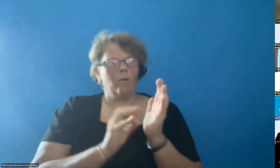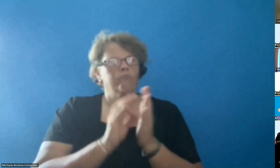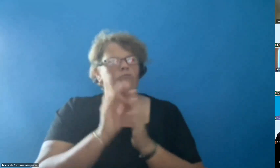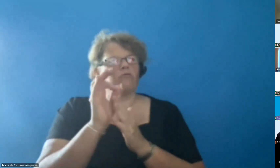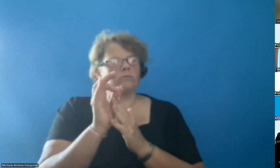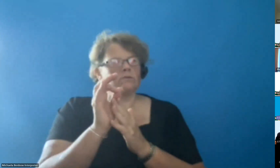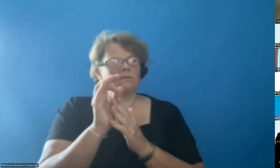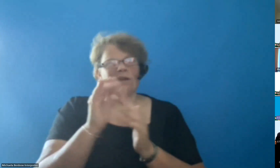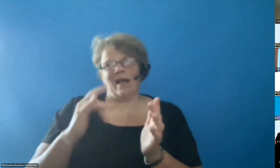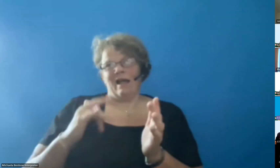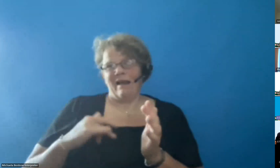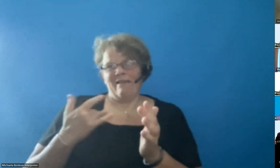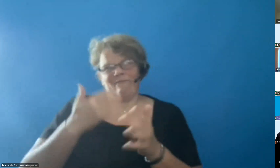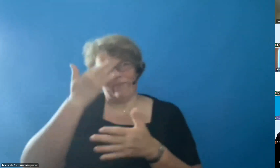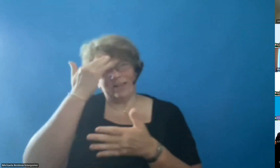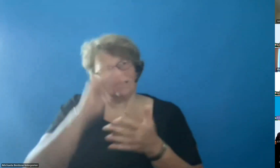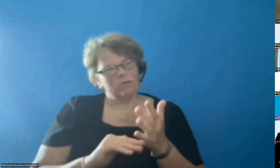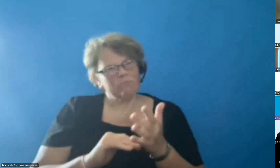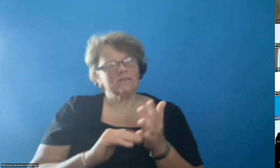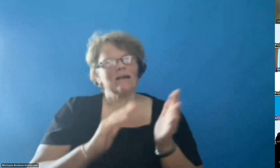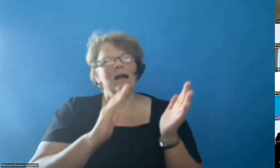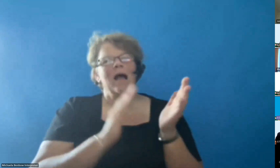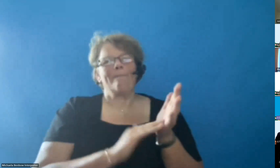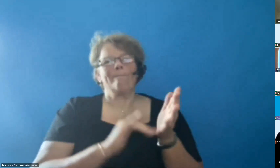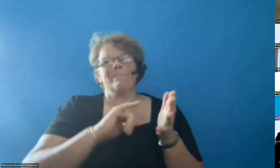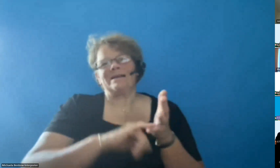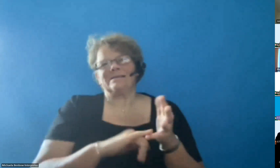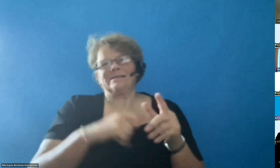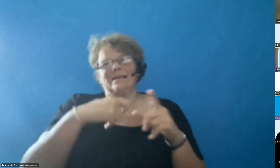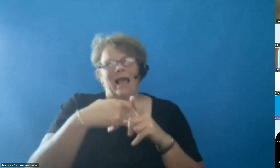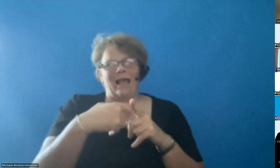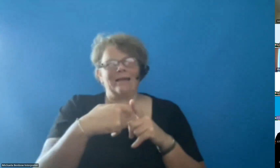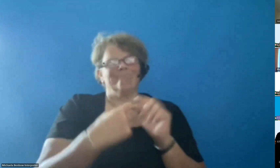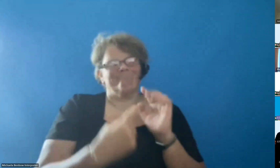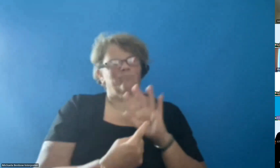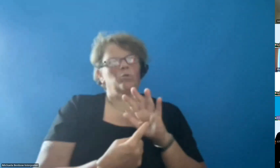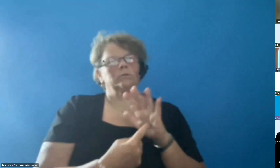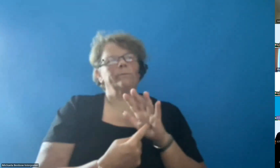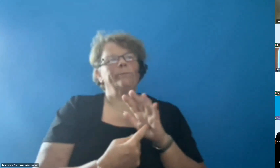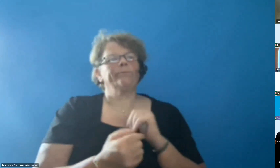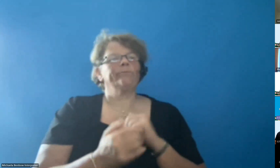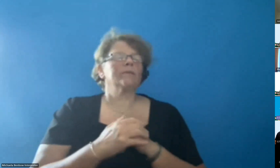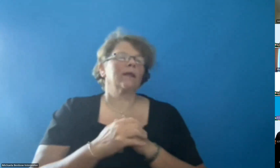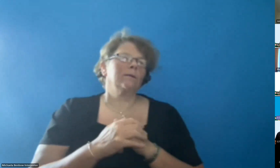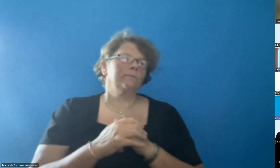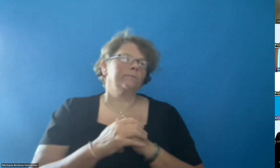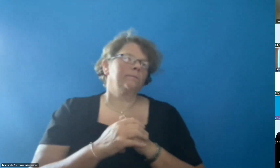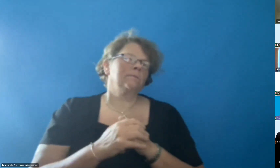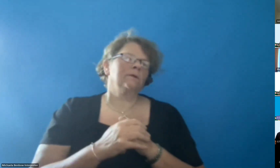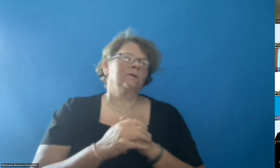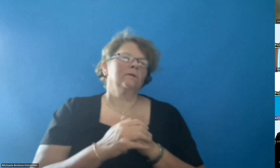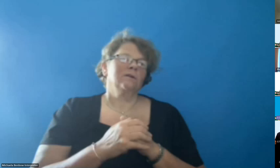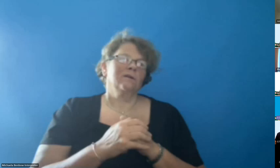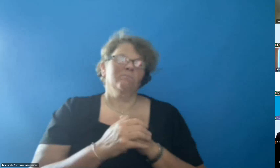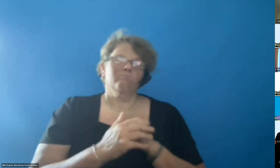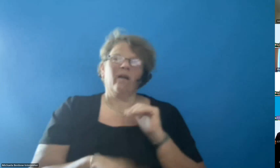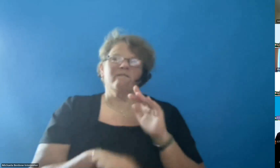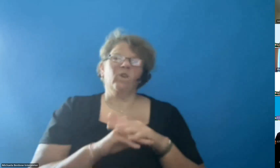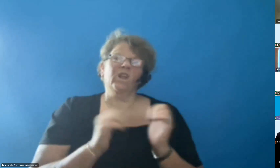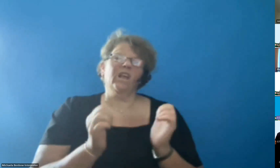lived experience of MSK health are a core component of that, Peter. So I guess all I can say is I fully agree with